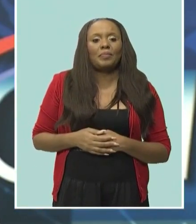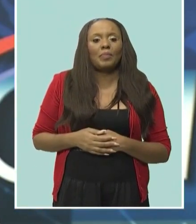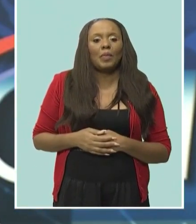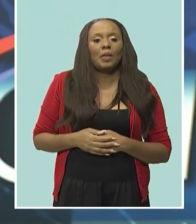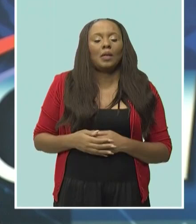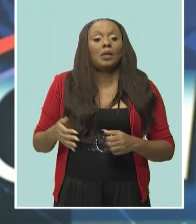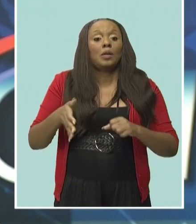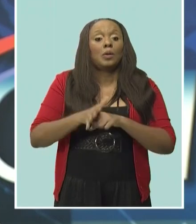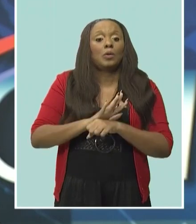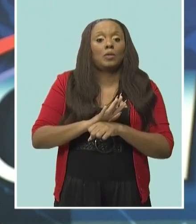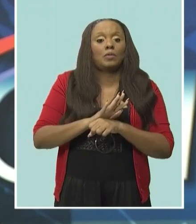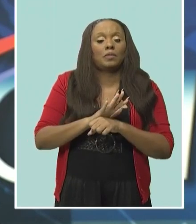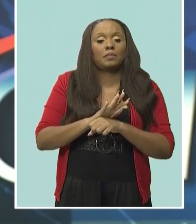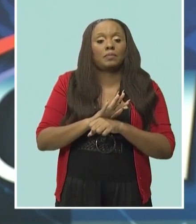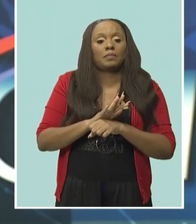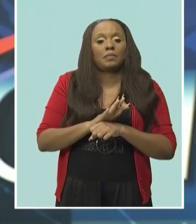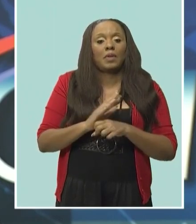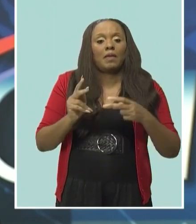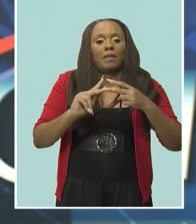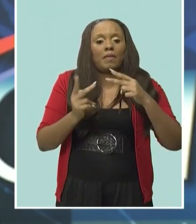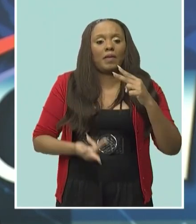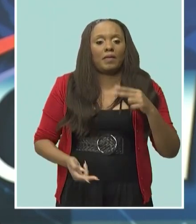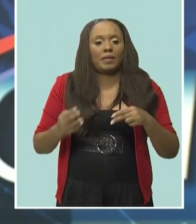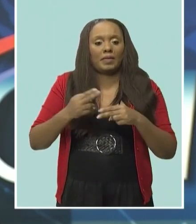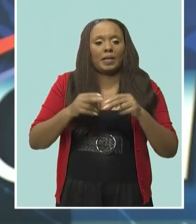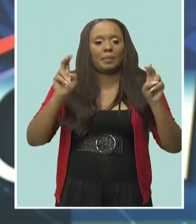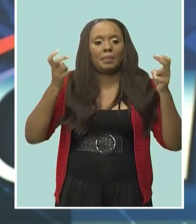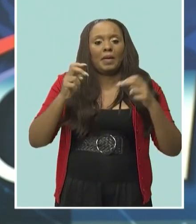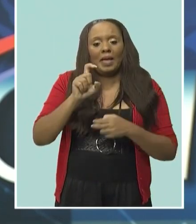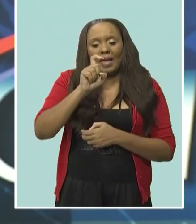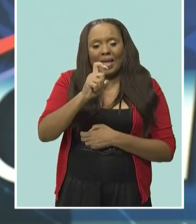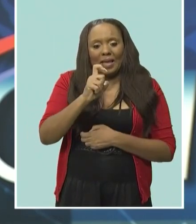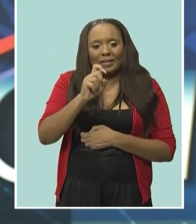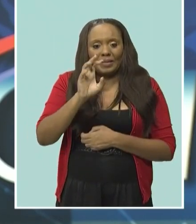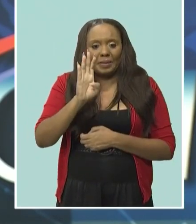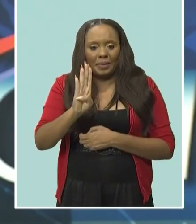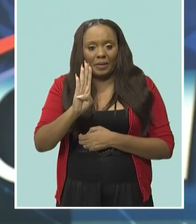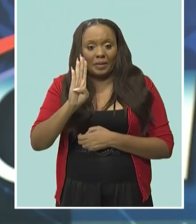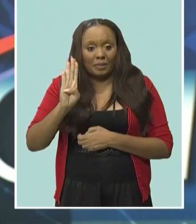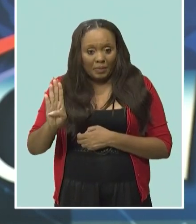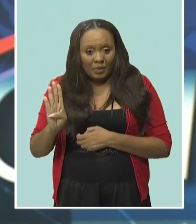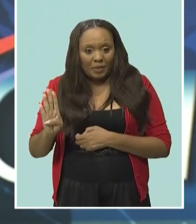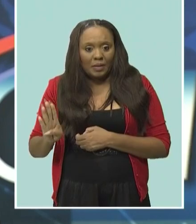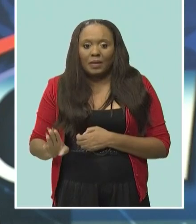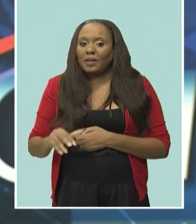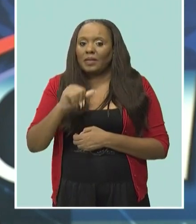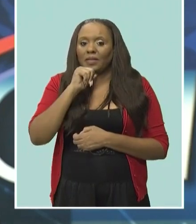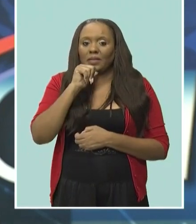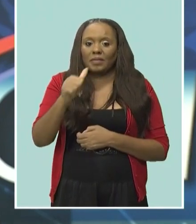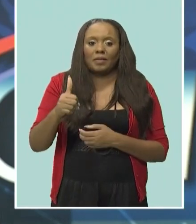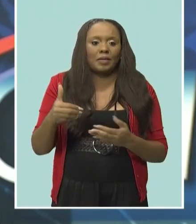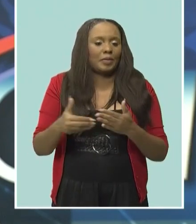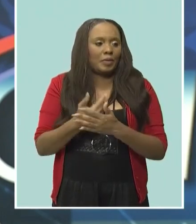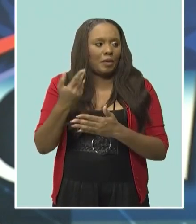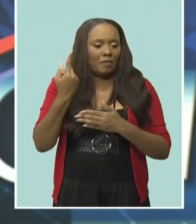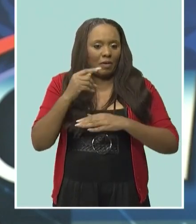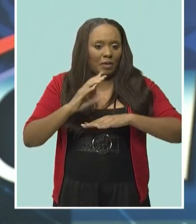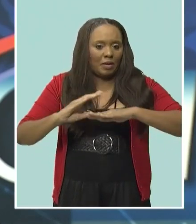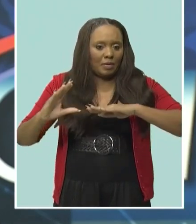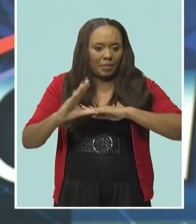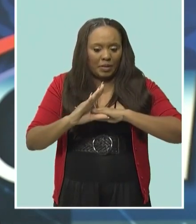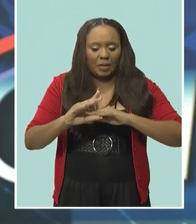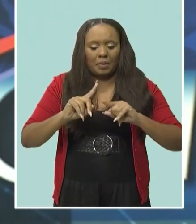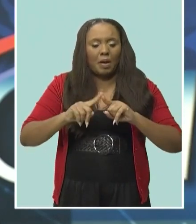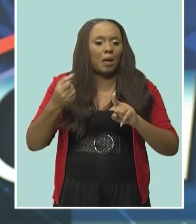subvariant XBB 1.5, which is affecting several people in the United States, is not new to the region. Director